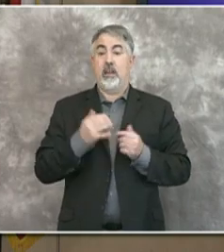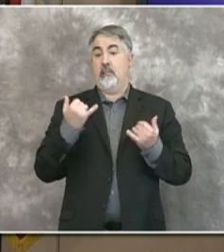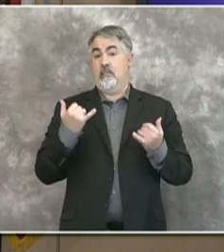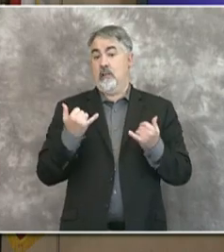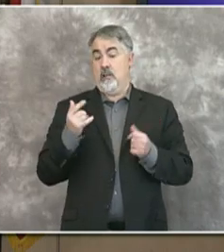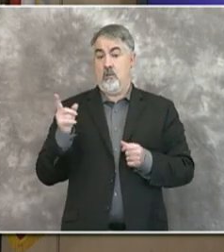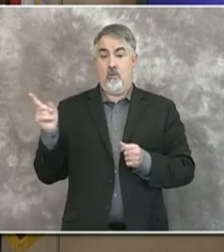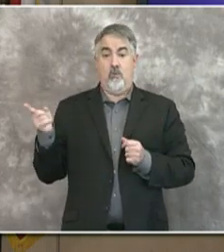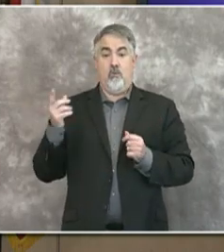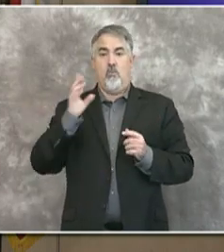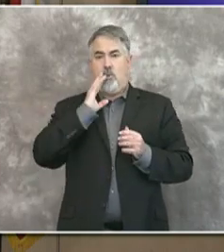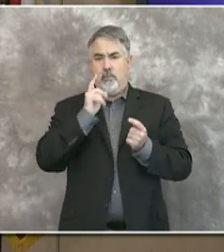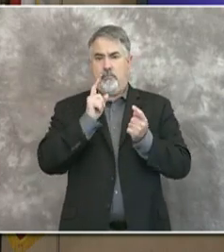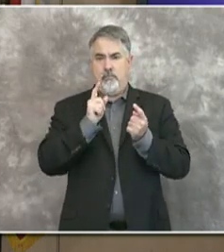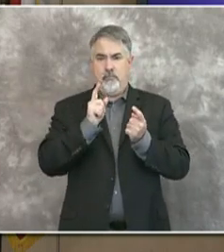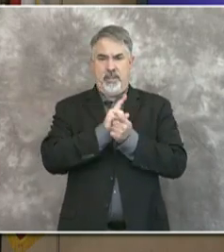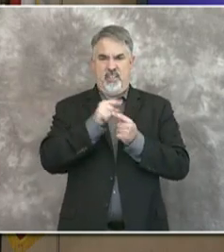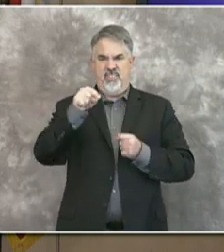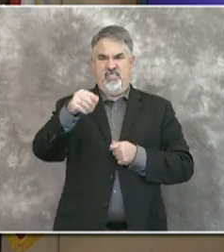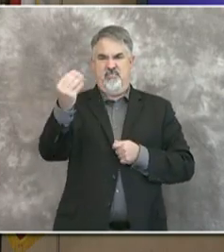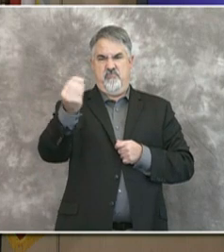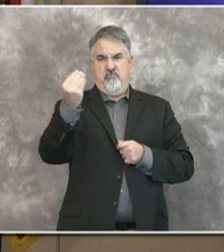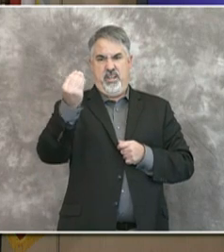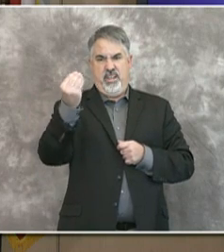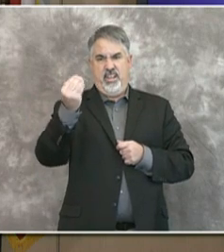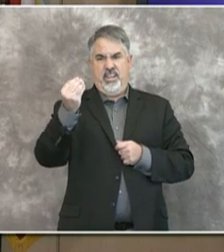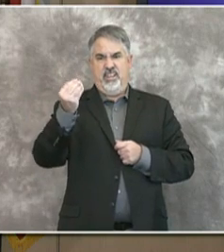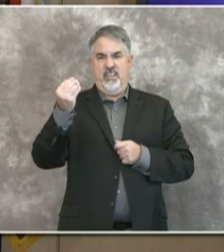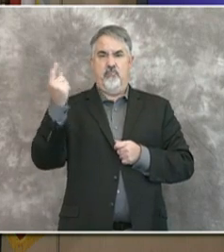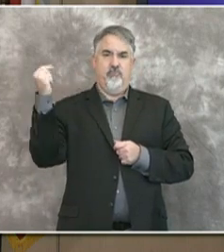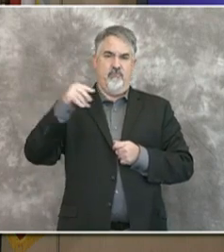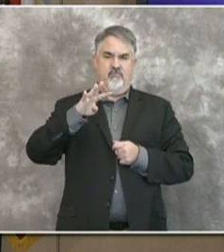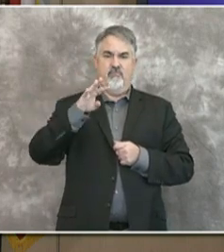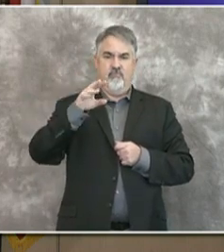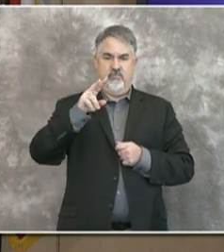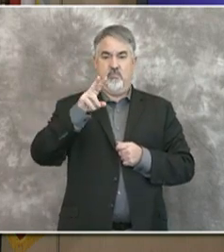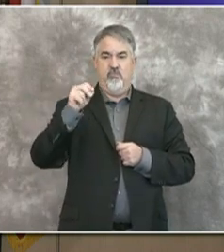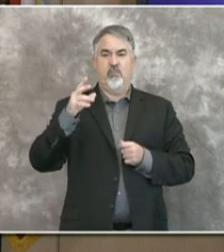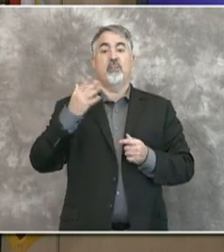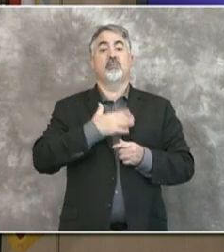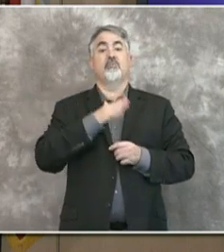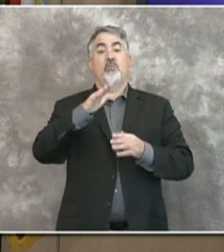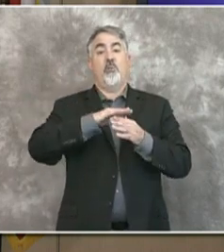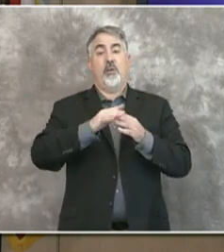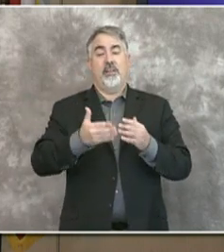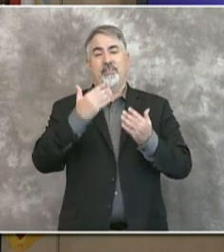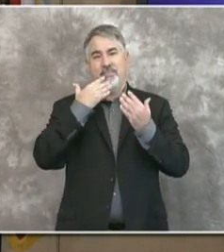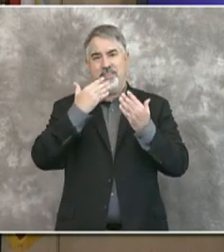will meet again on Monday at 2:30, and we hope you have a very enjoyable weekend. Thank you.